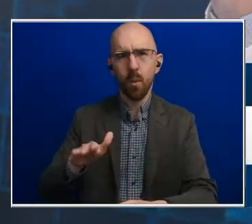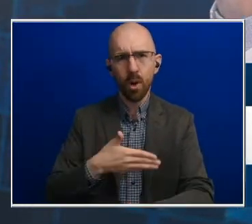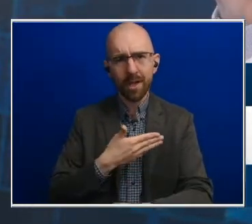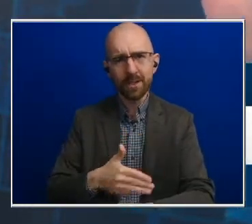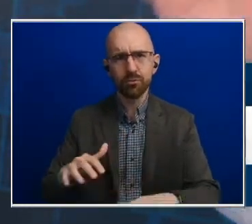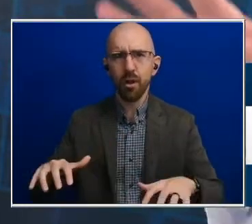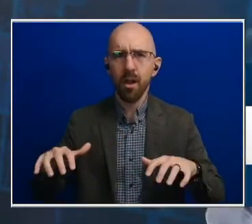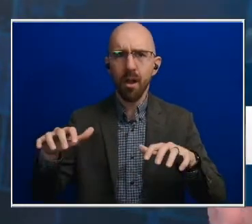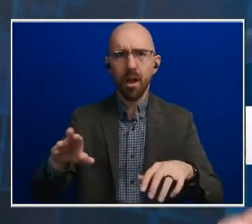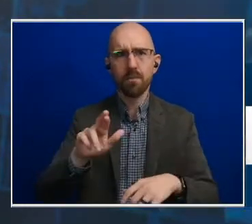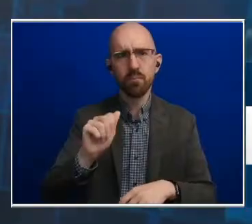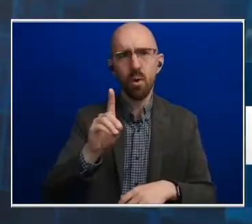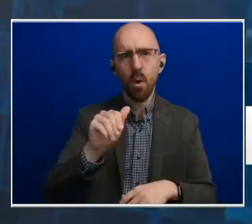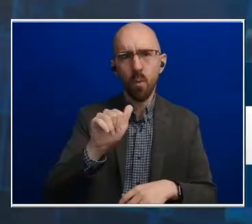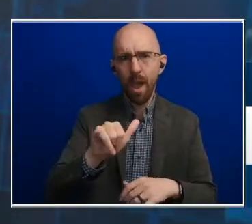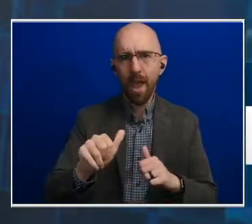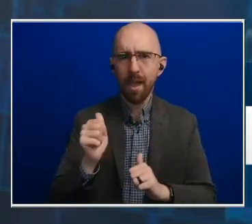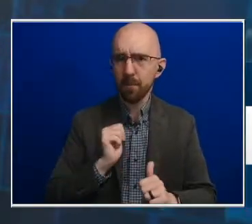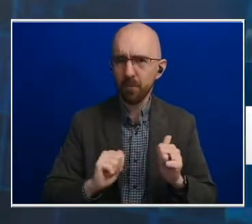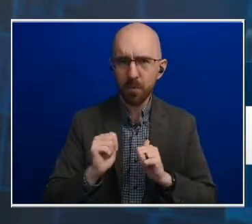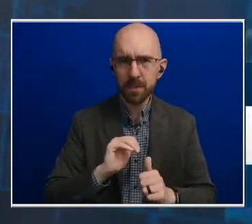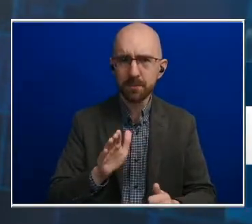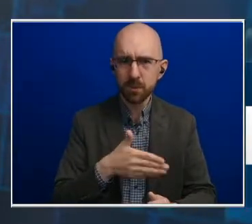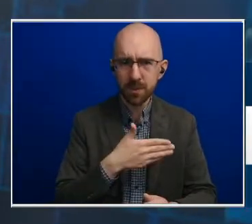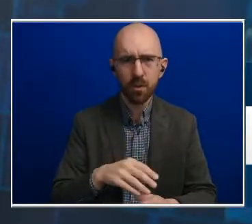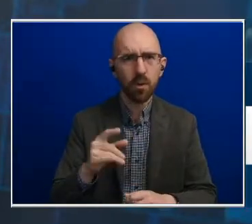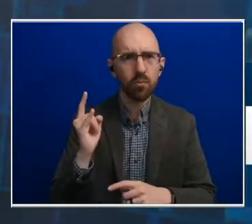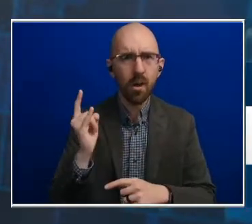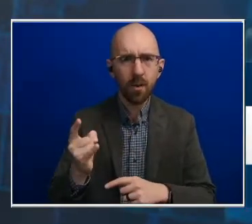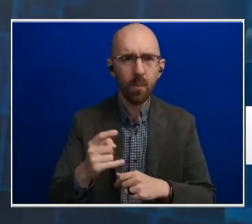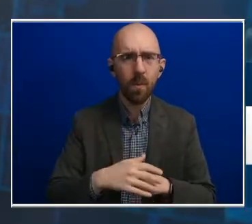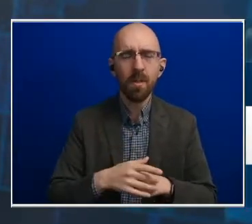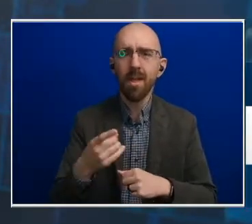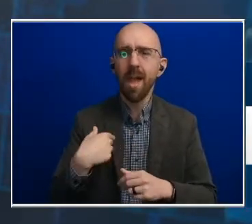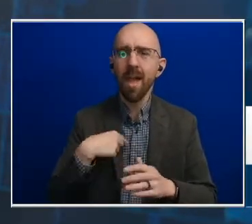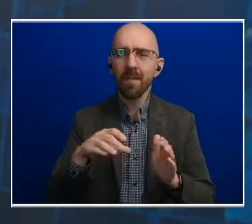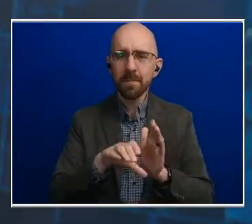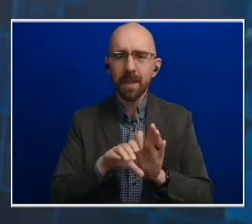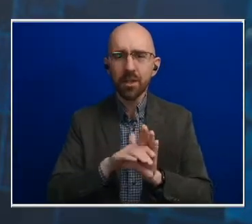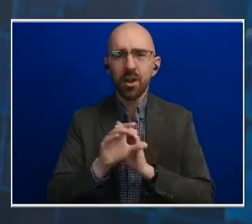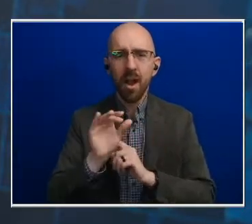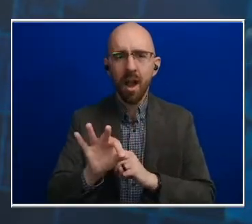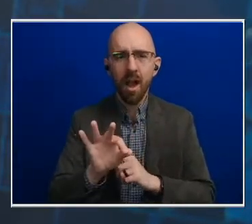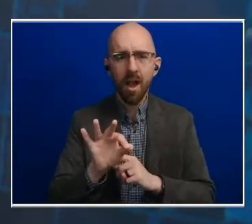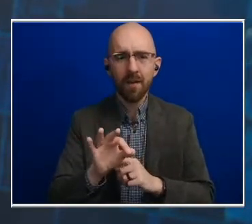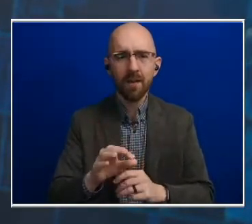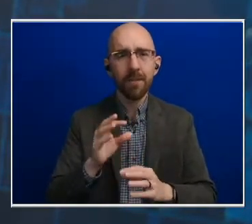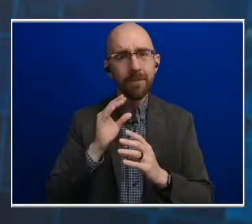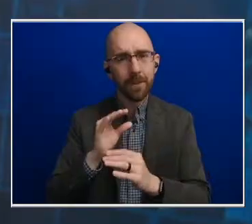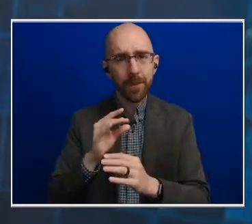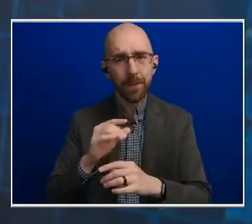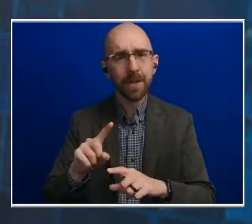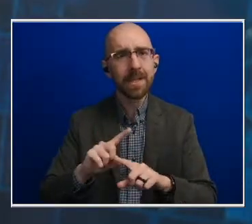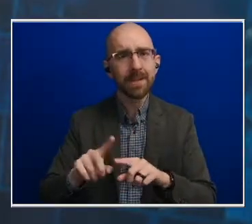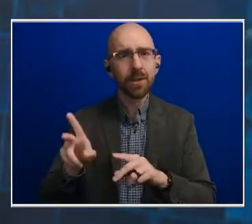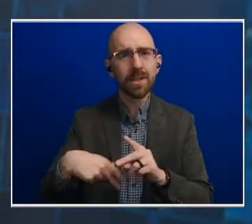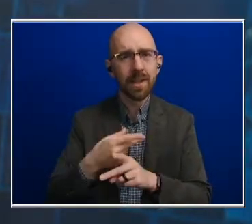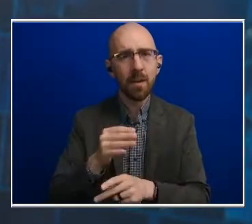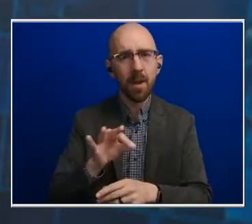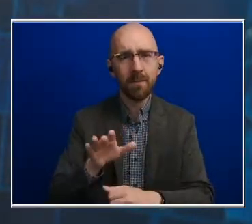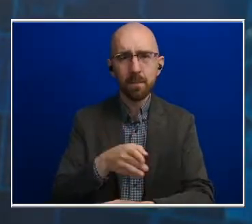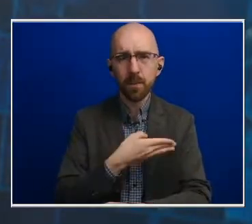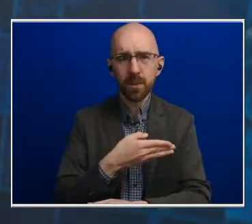or rock and roll, there were pictures of flutes and different types of musical instruments.